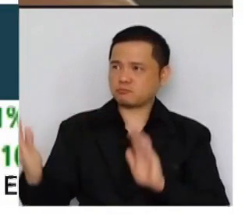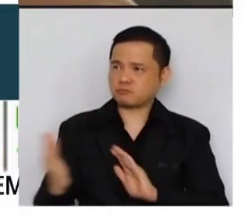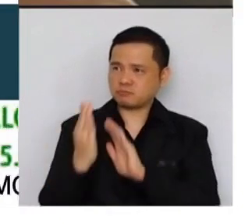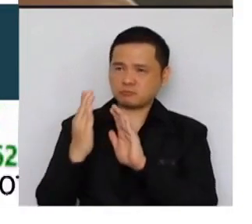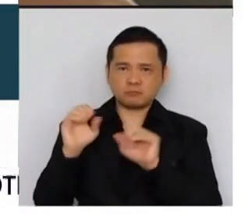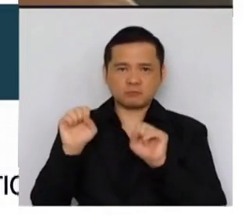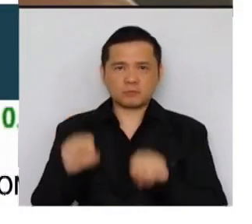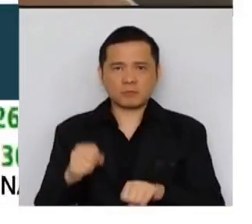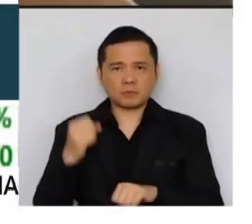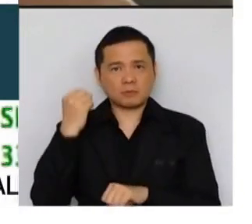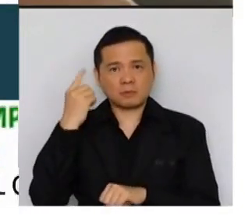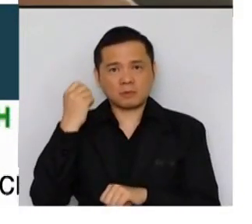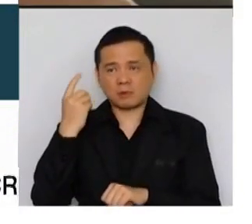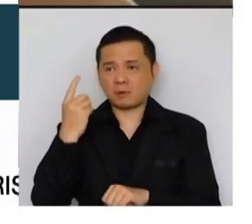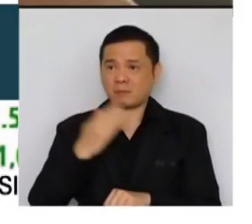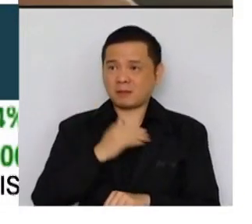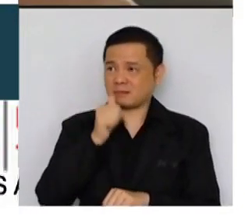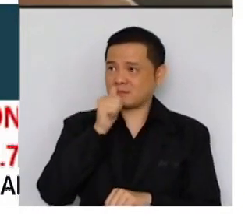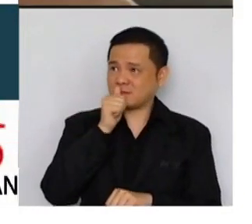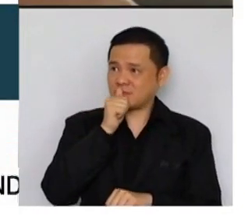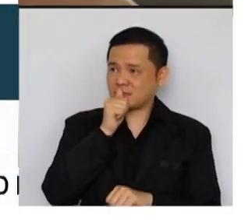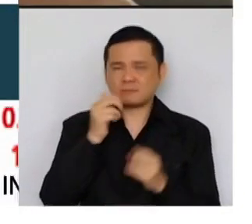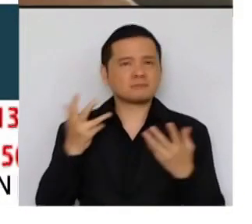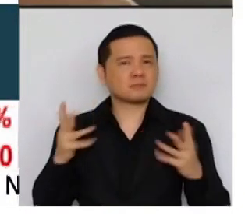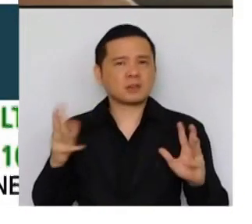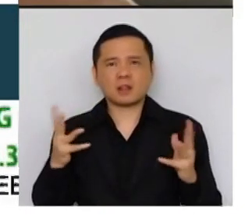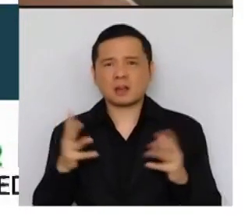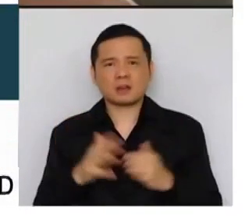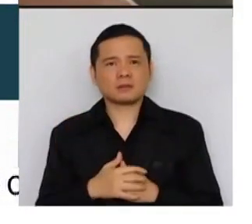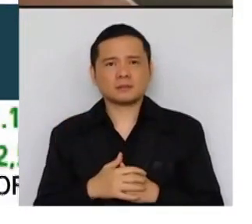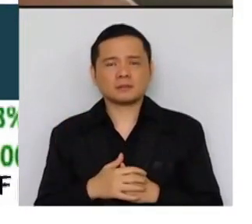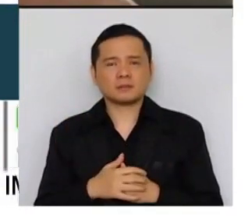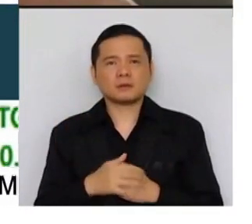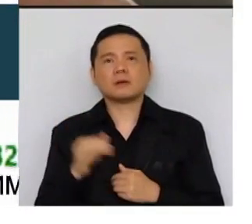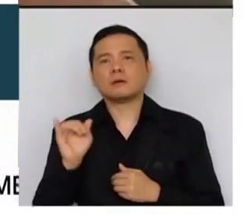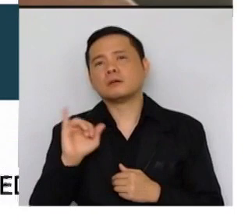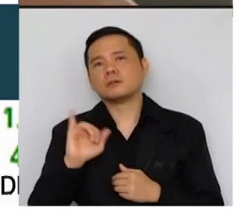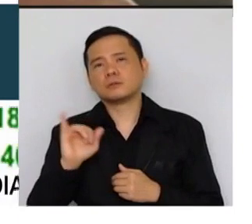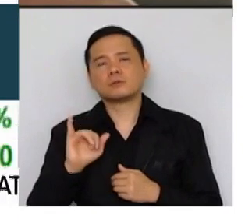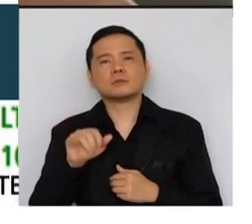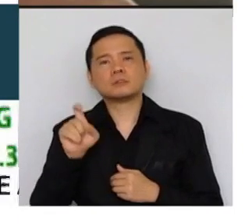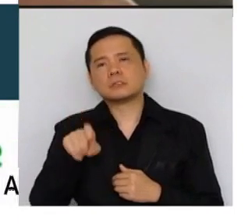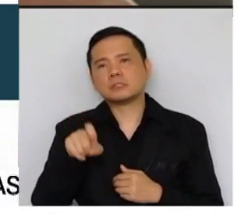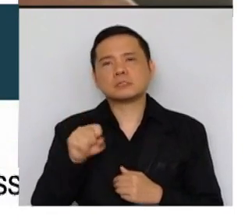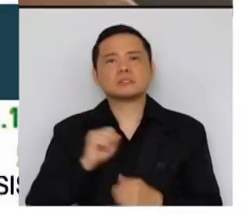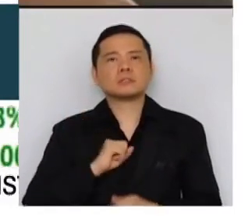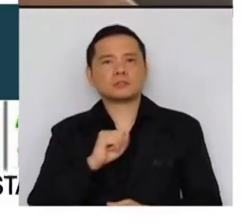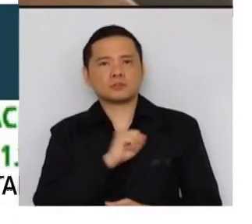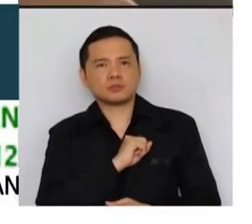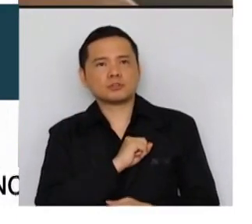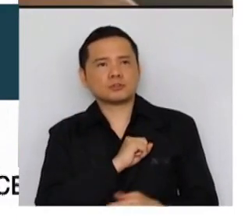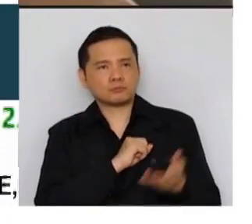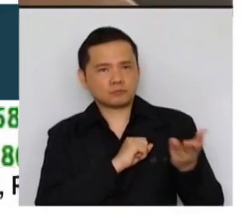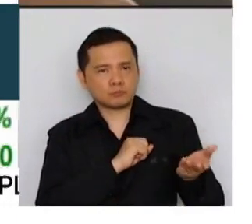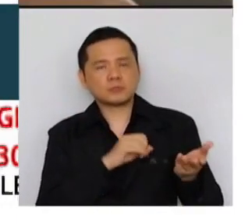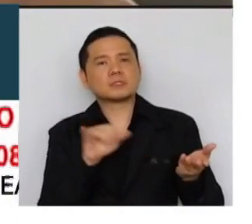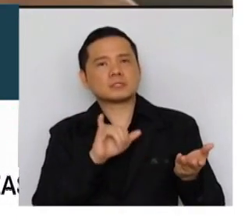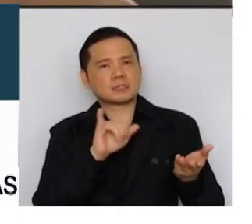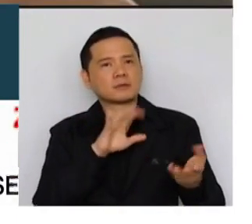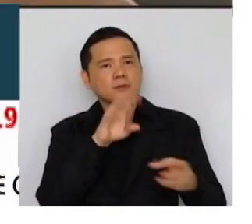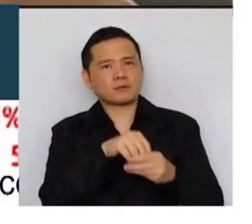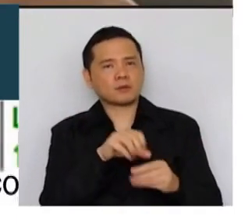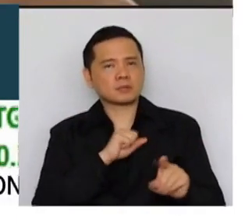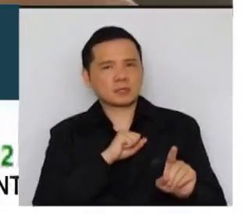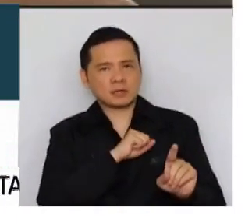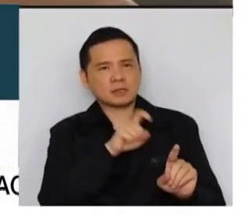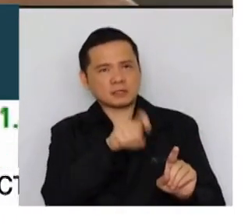silang skeletons on my closet. That's, and probably there is also a need for another senator to do that in the Senate. So I